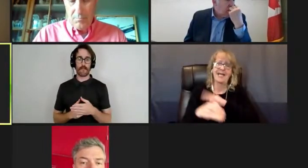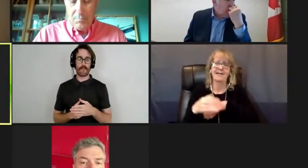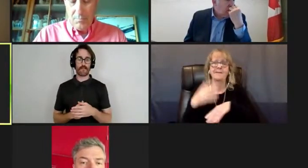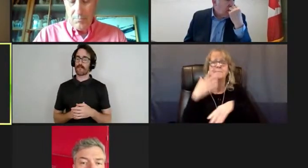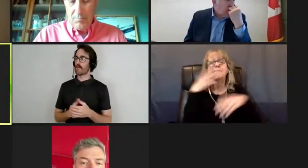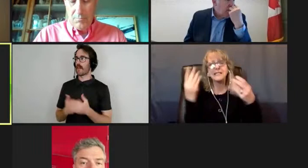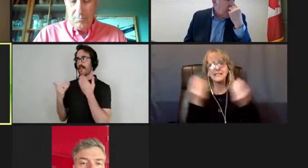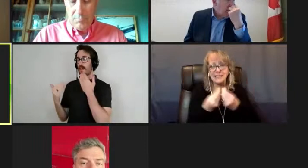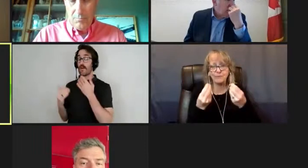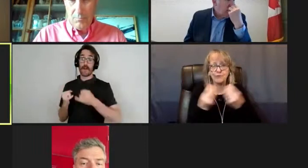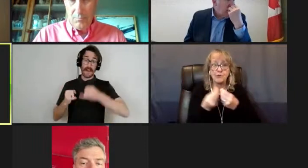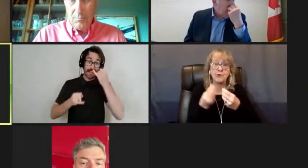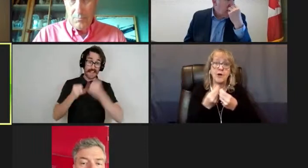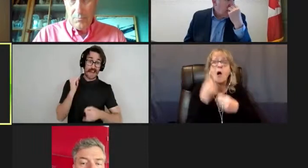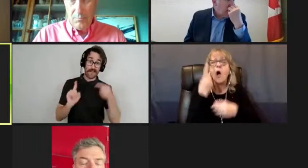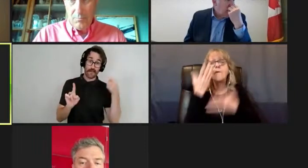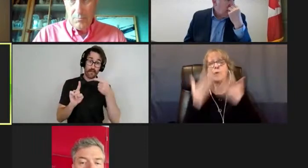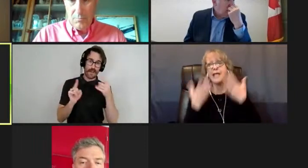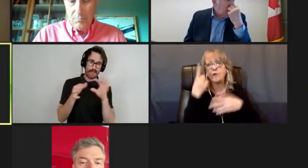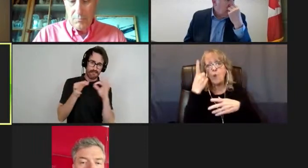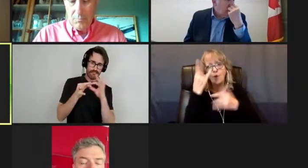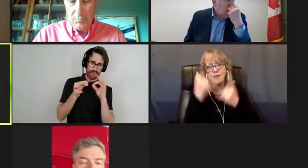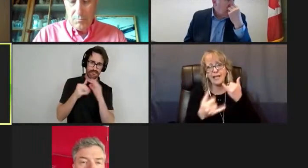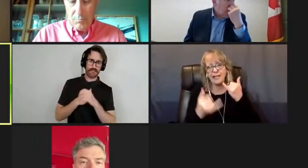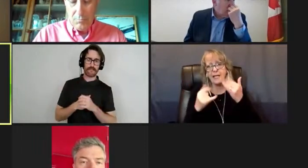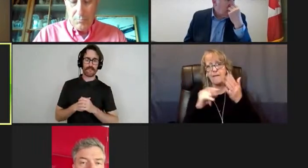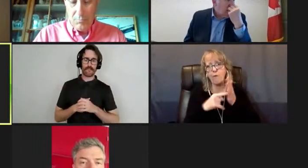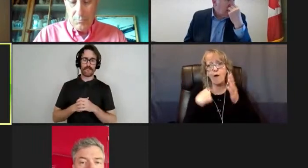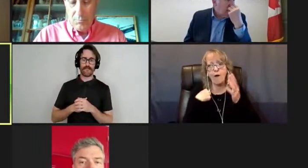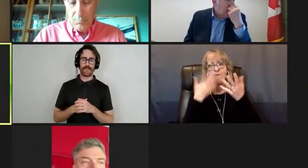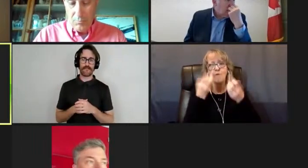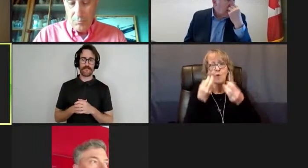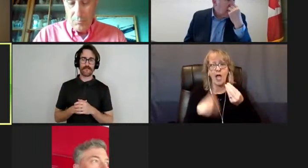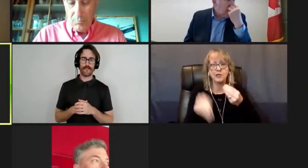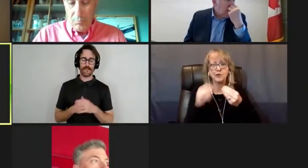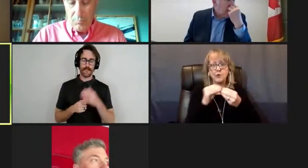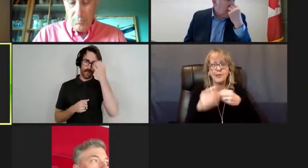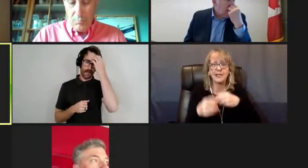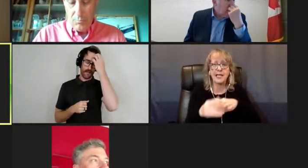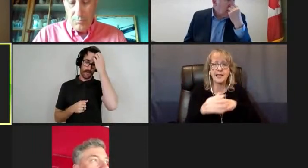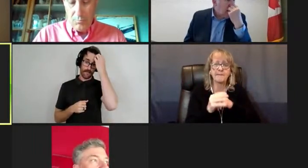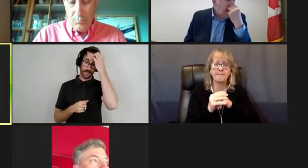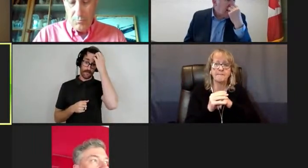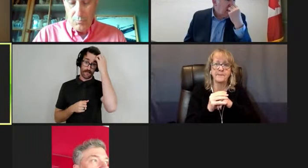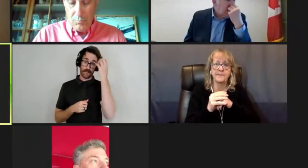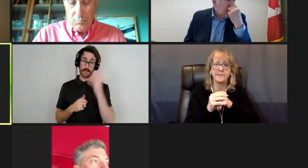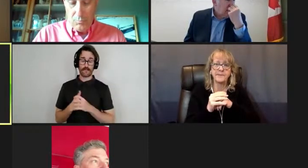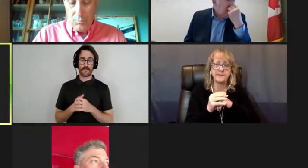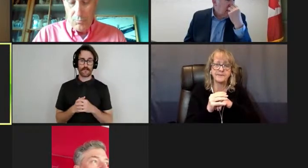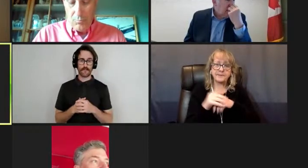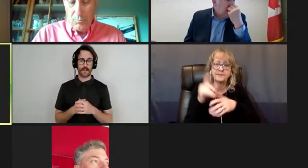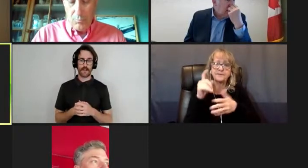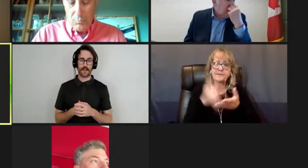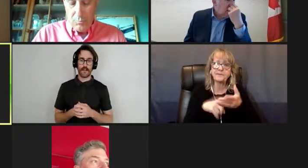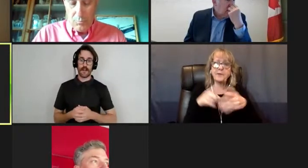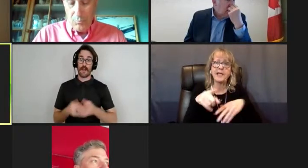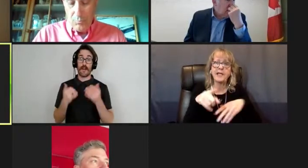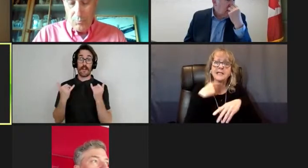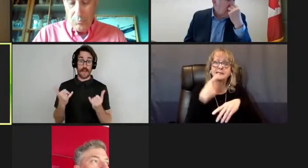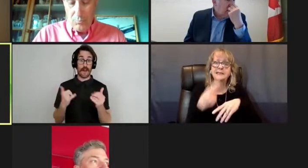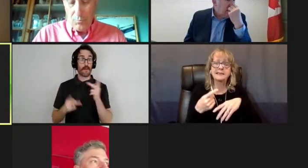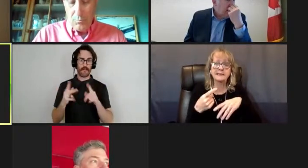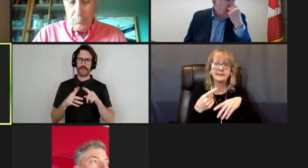I'll add to that. You know, your comment, I think now more than ever, people are enjoying their